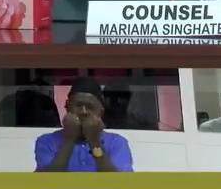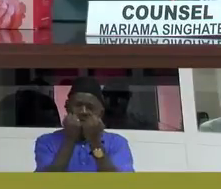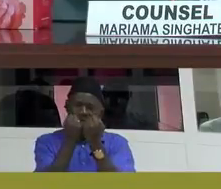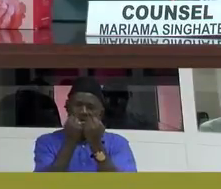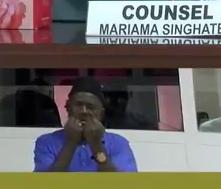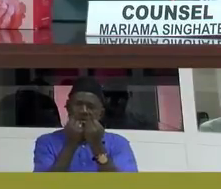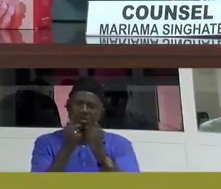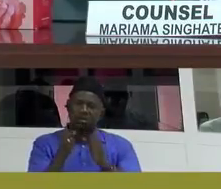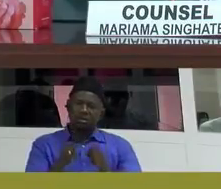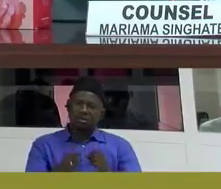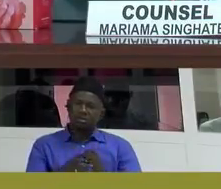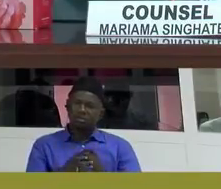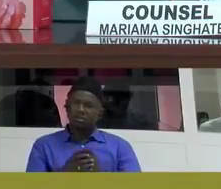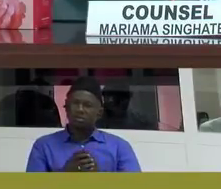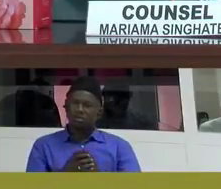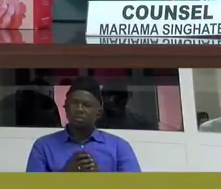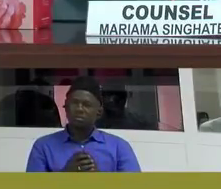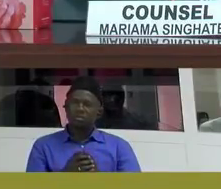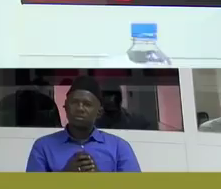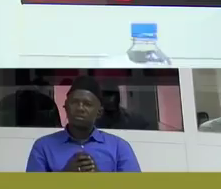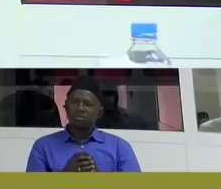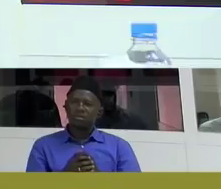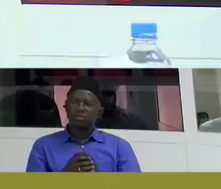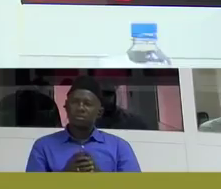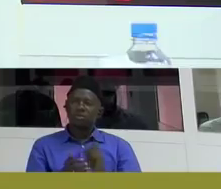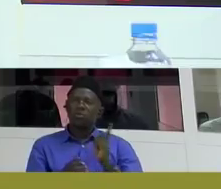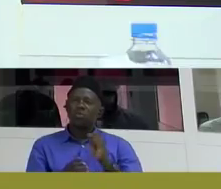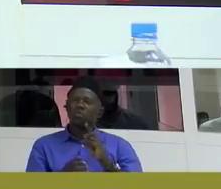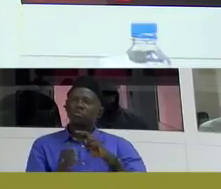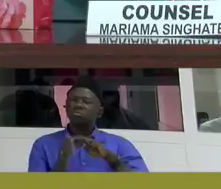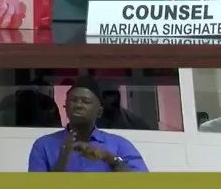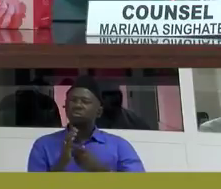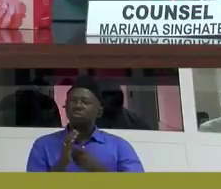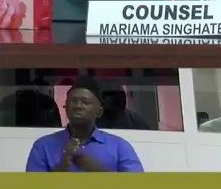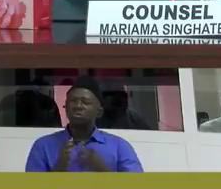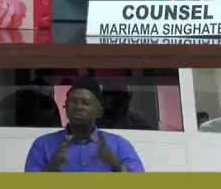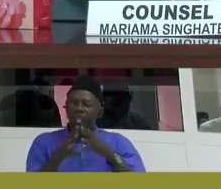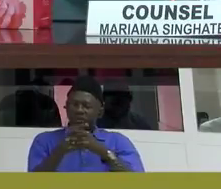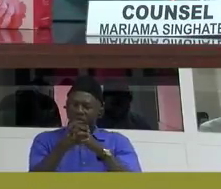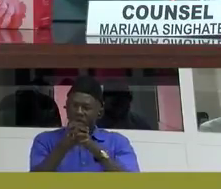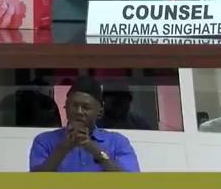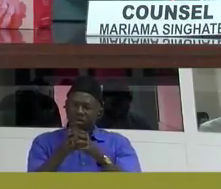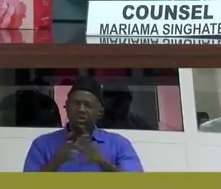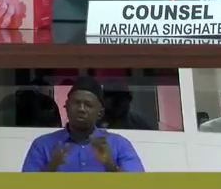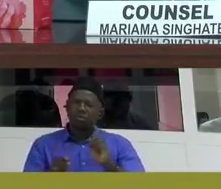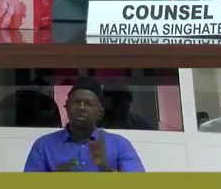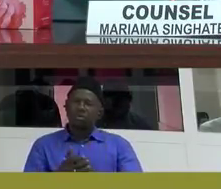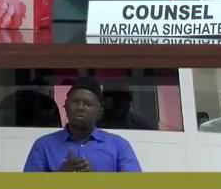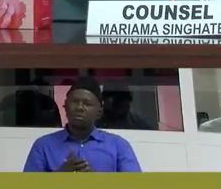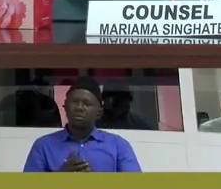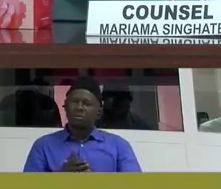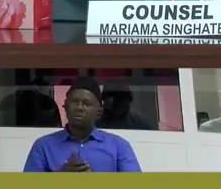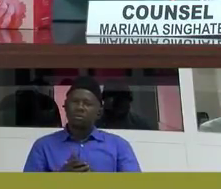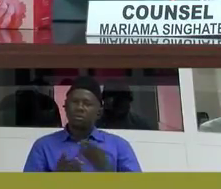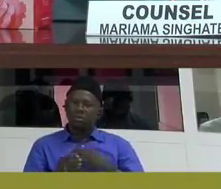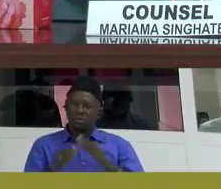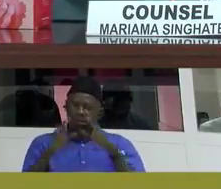order, fraternal order. What type of fraternal order or fraternity order? They come Is it a lodge or